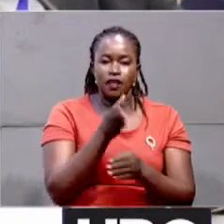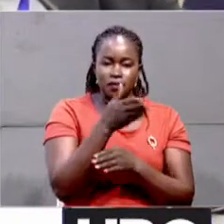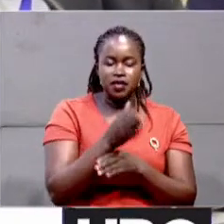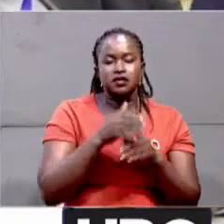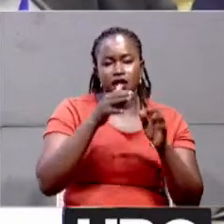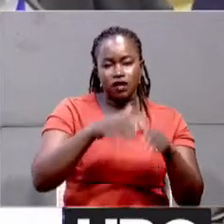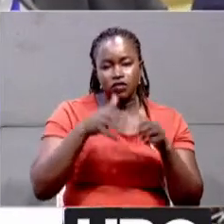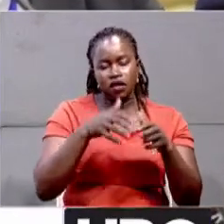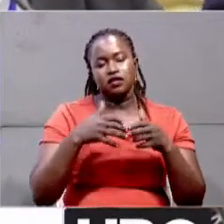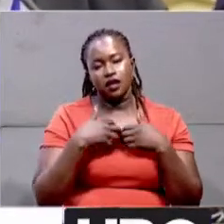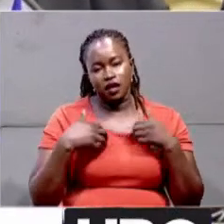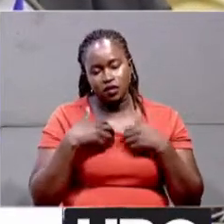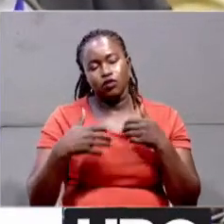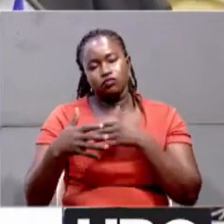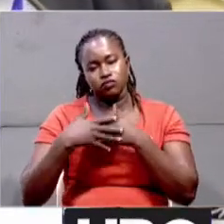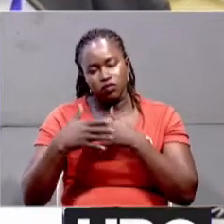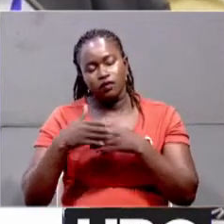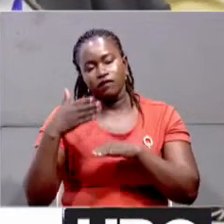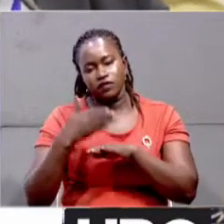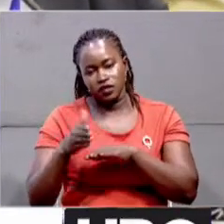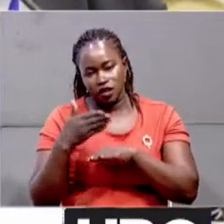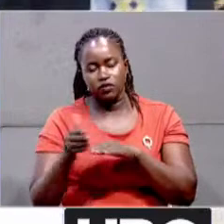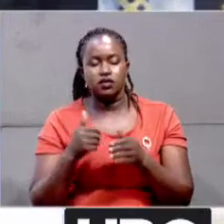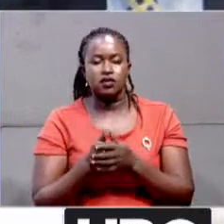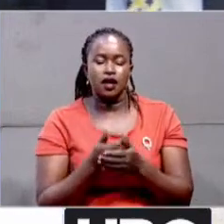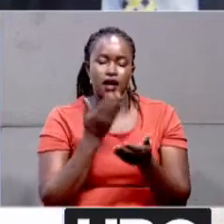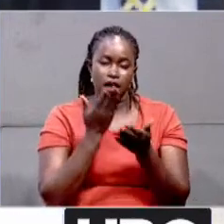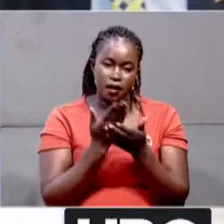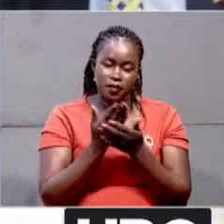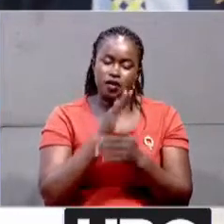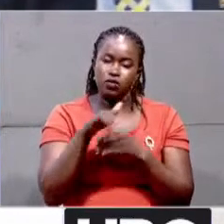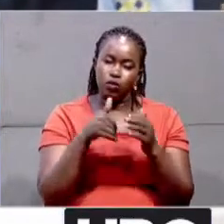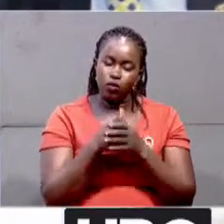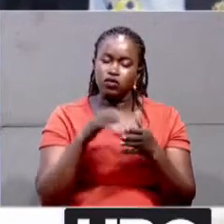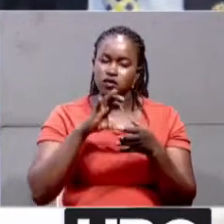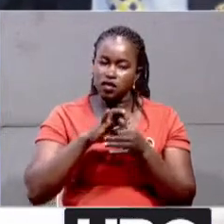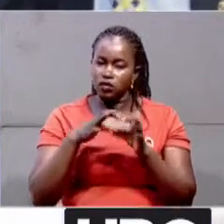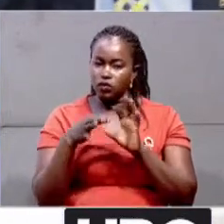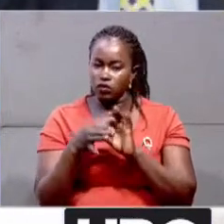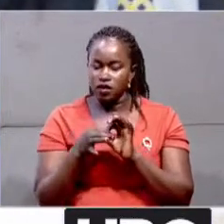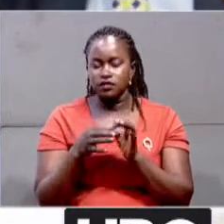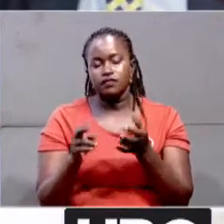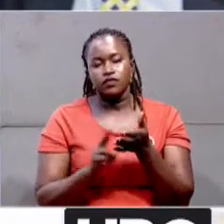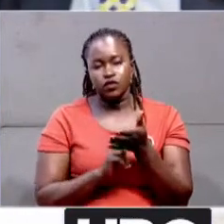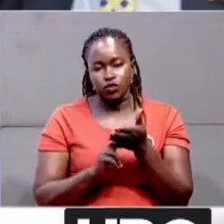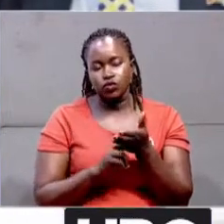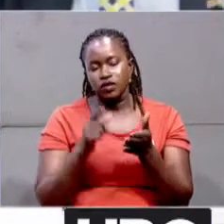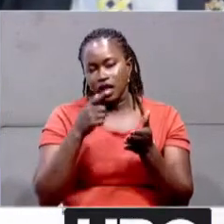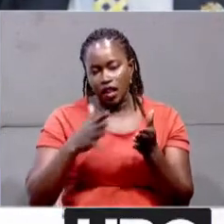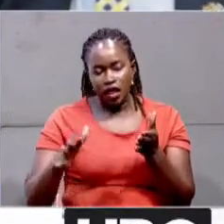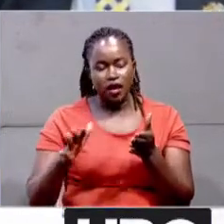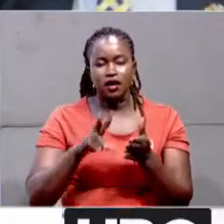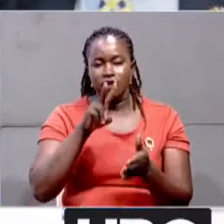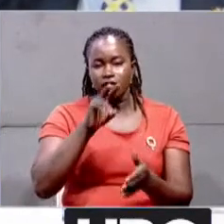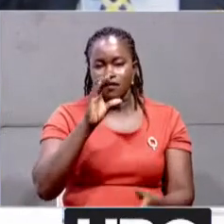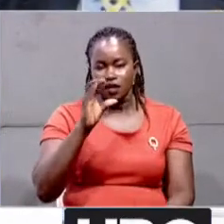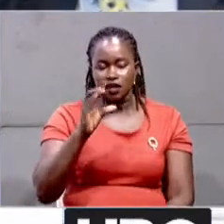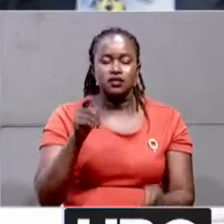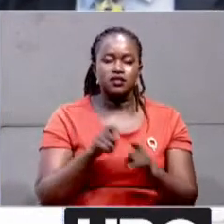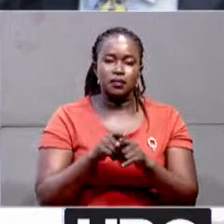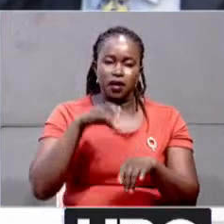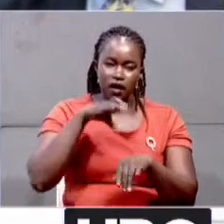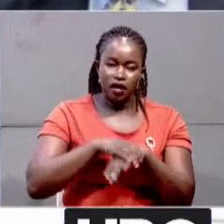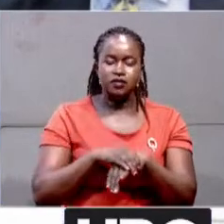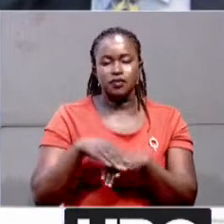Agriculture, Animal Industry and Fisheries, Frank Tumwebaze, appealed to all stakeholders in the utilization of Lake Victoria and its catchment areas